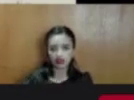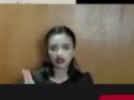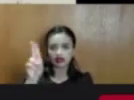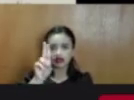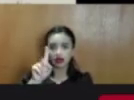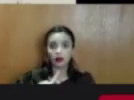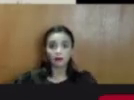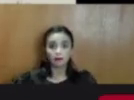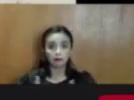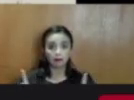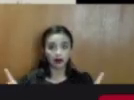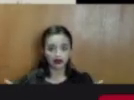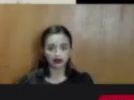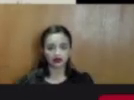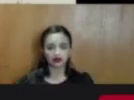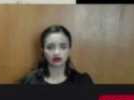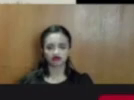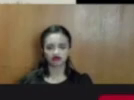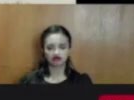to industry.